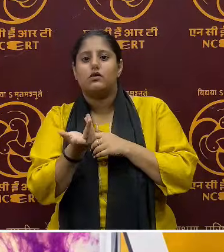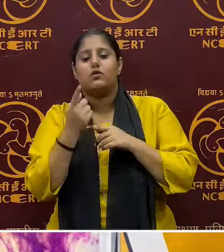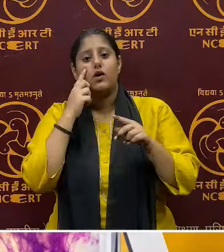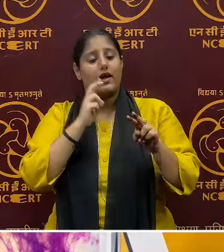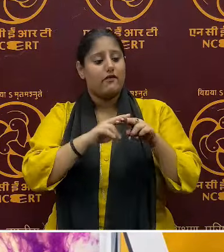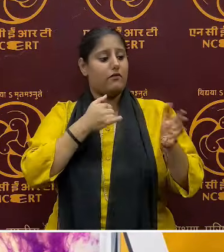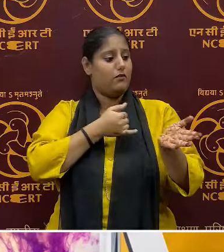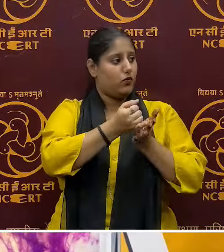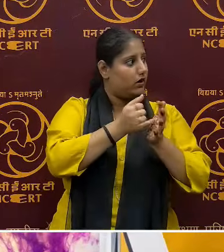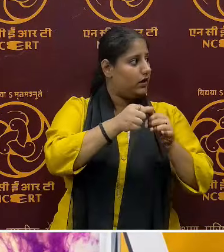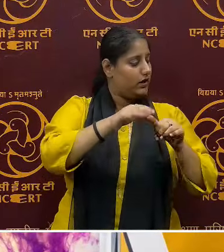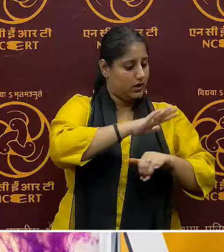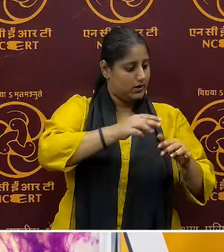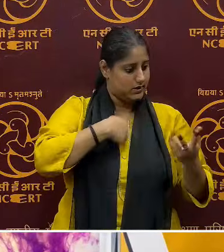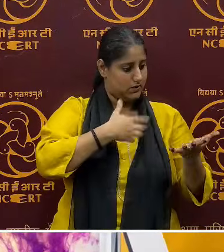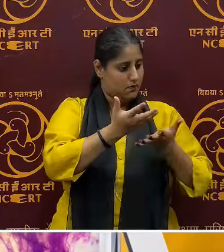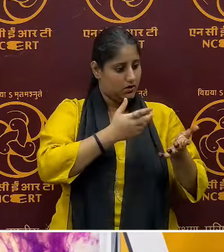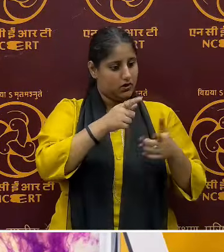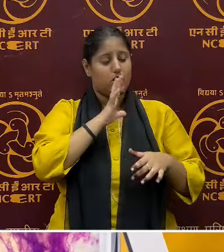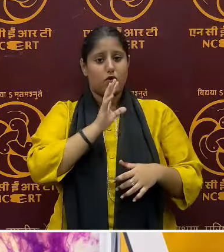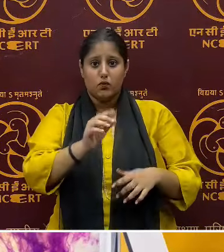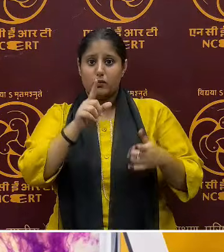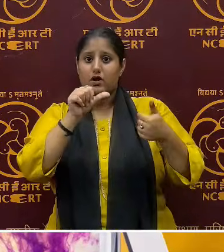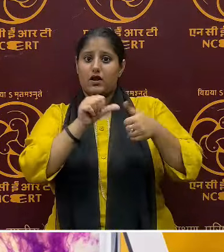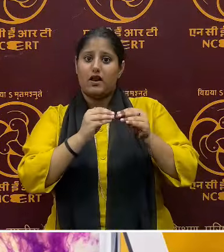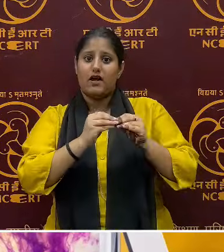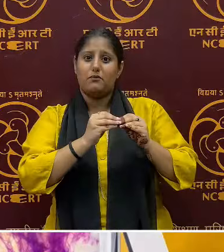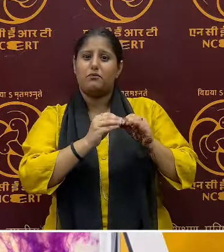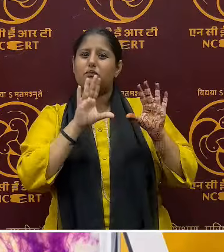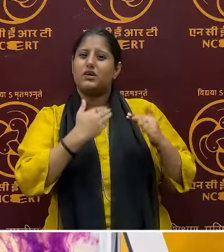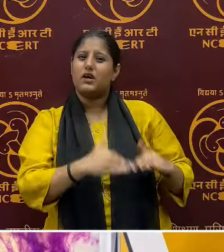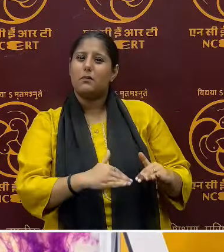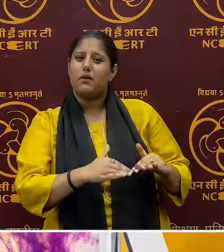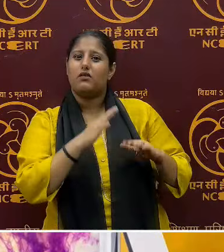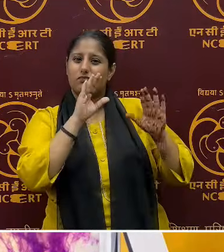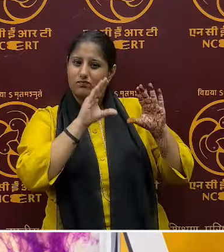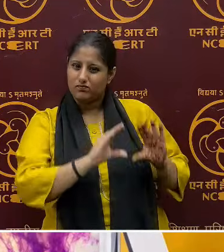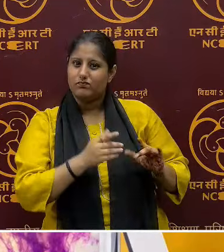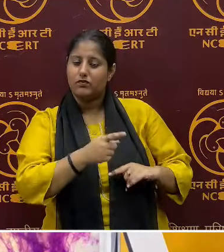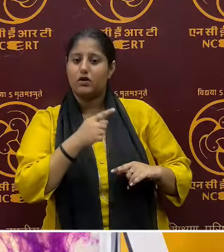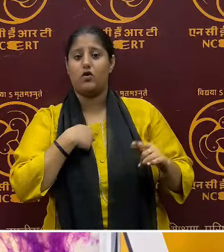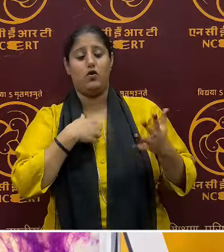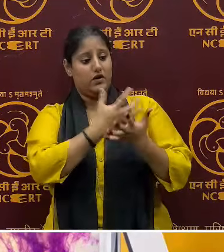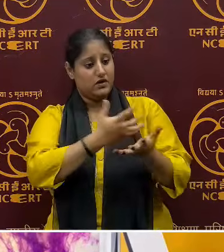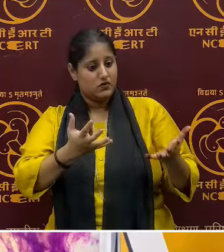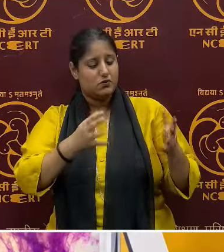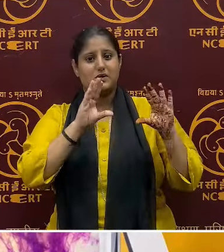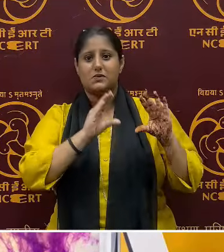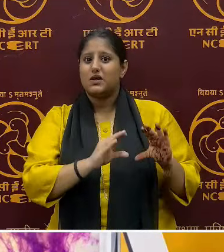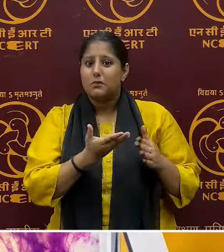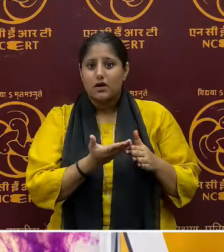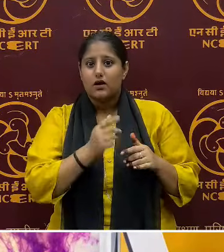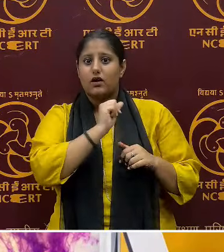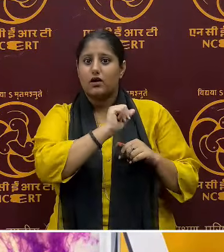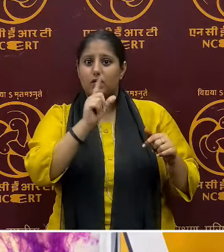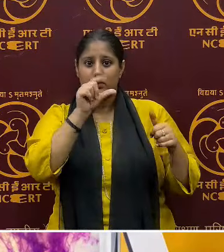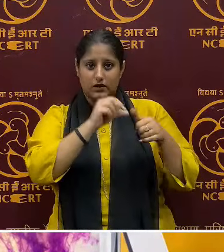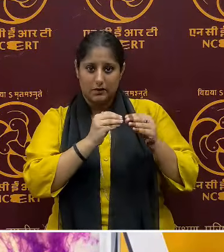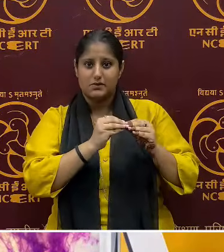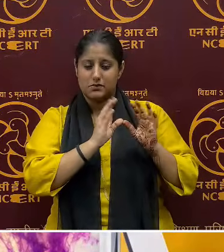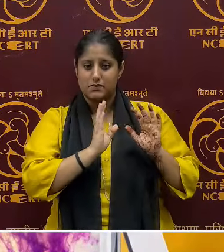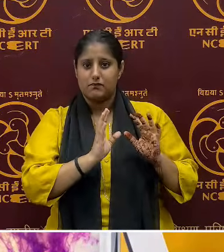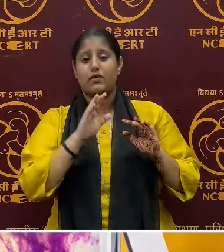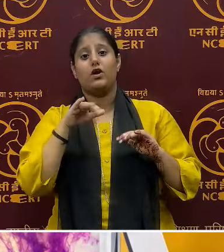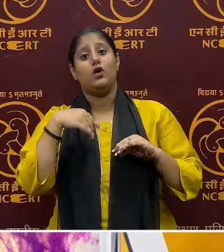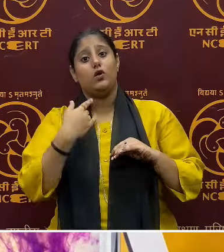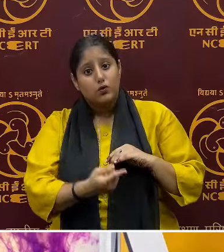areas where the real laboratories are limited, and we can say that instrumentations are very limited to in those areas. Yes.